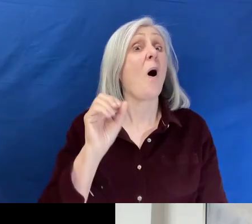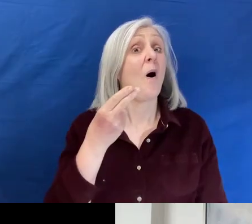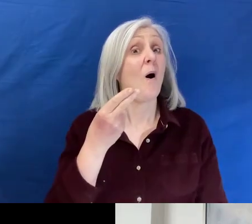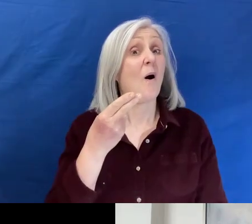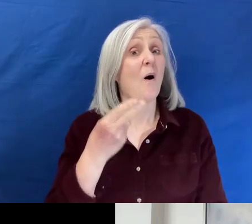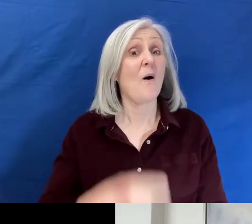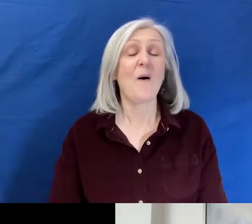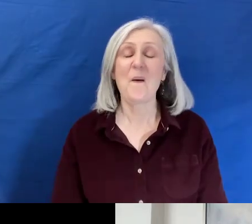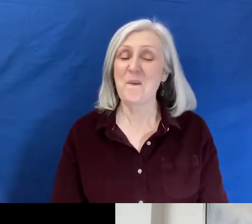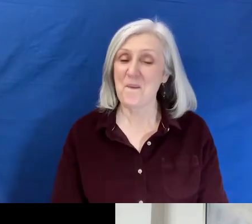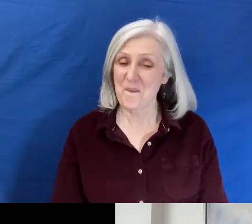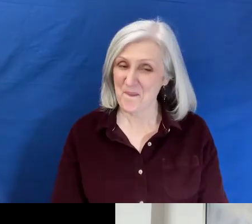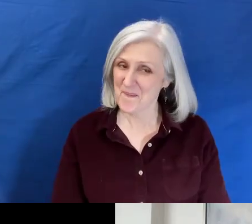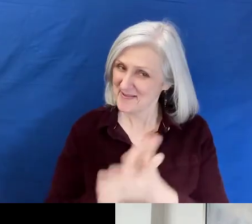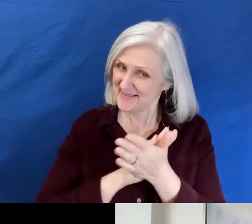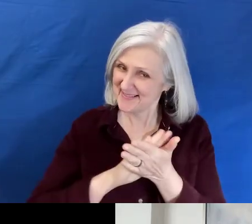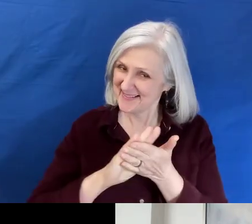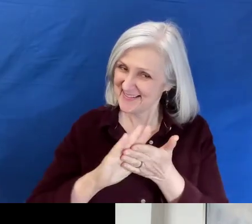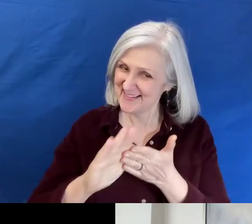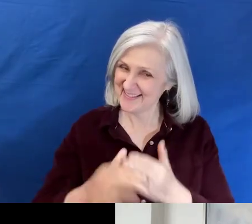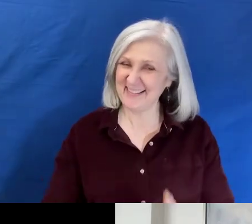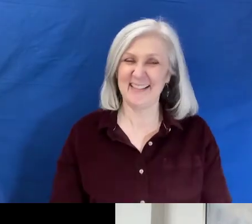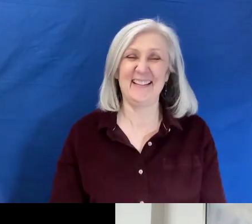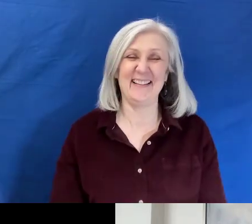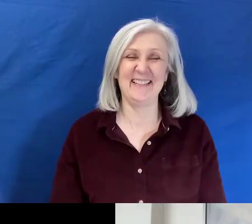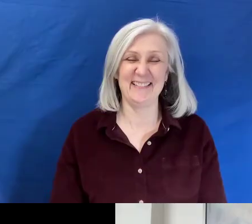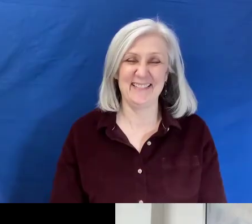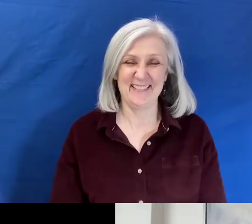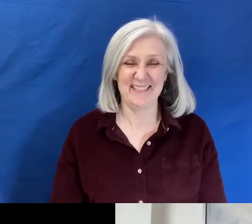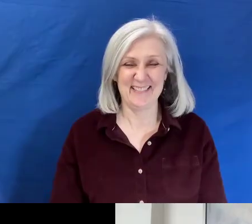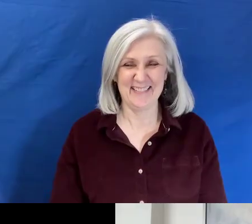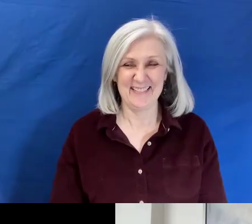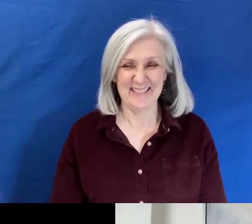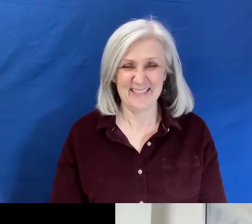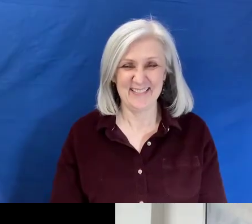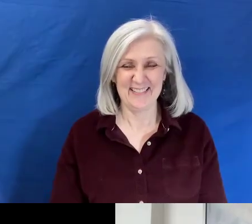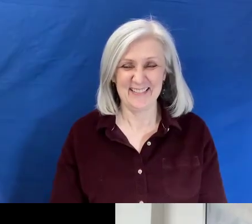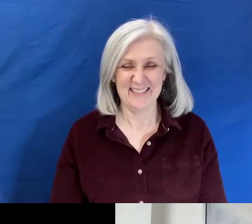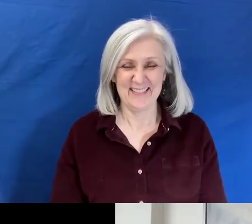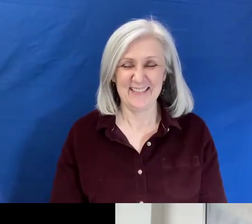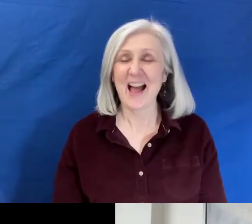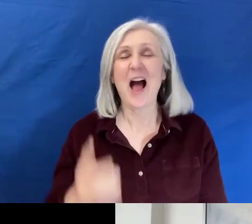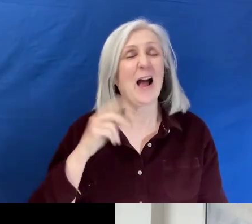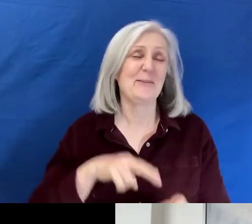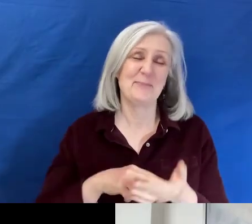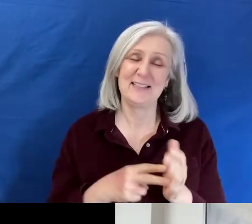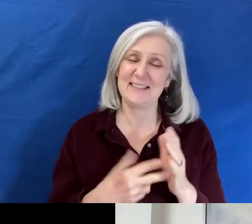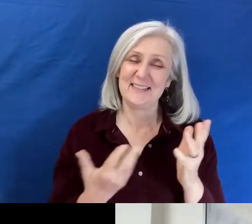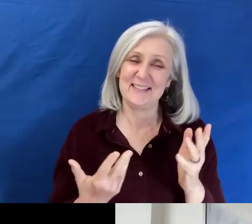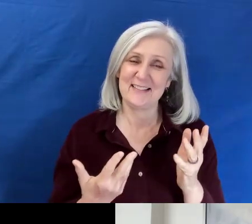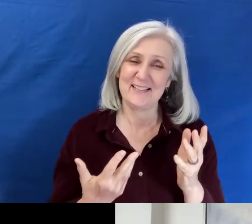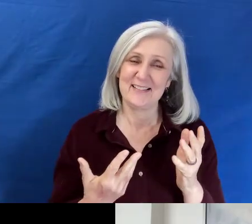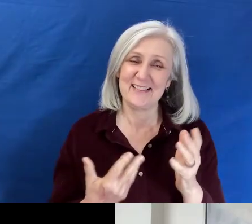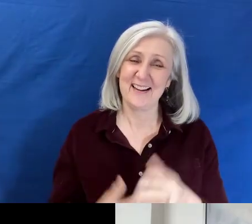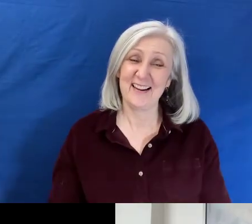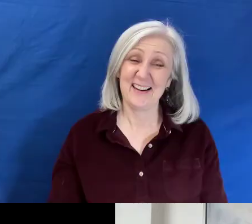on Oh, Tuesday. Yeah, I'm not happy about nice. it, but I'm like, what do you want me to do about it? I But mean, I it's can't have gummy bears.